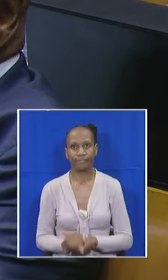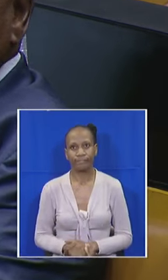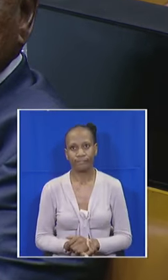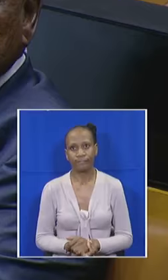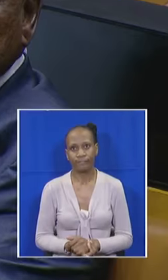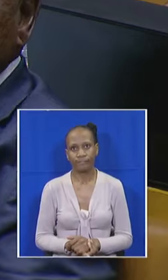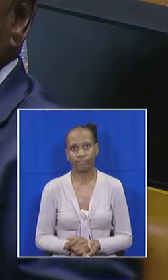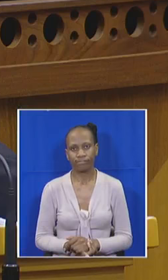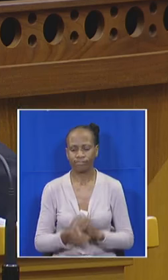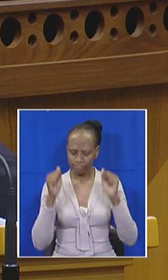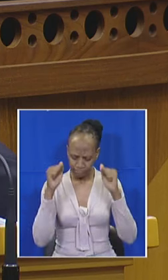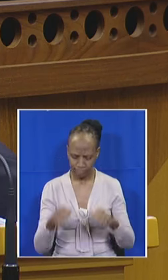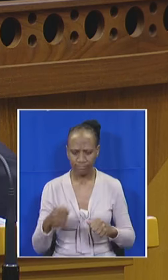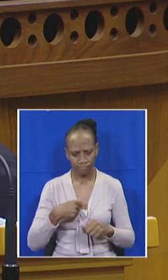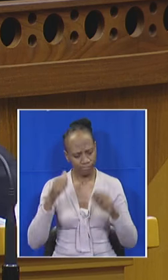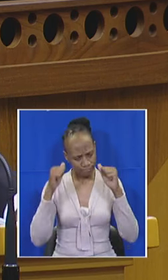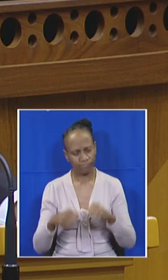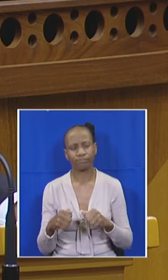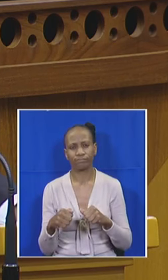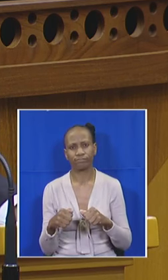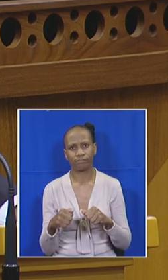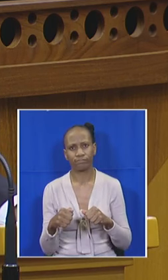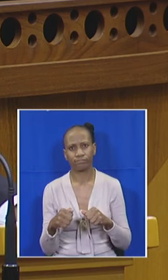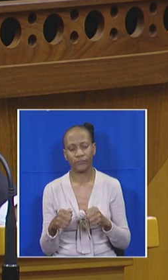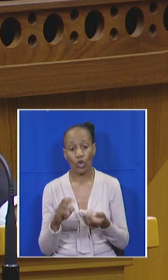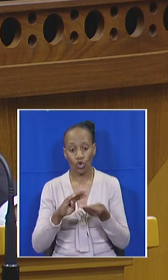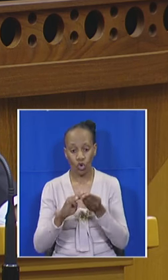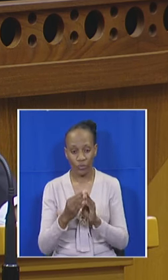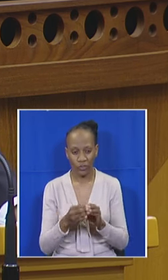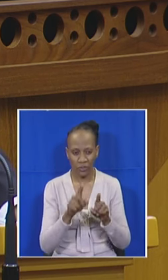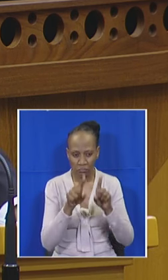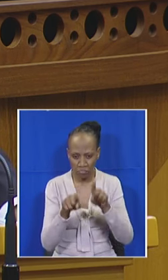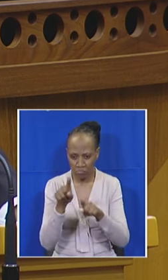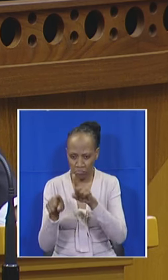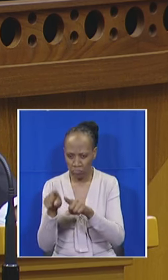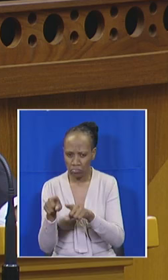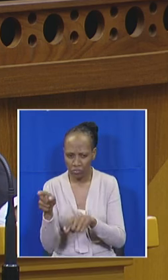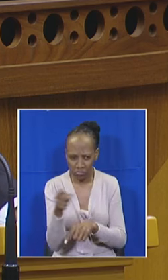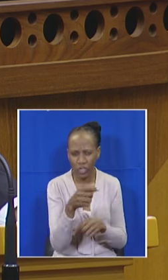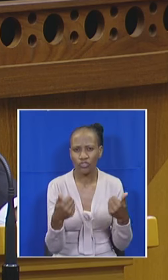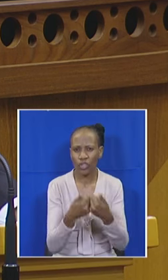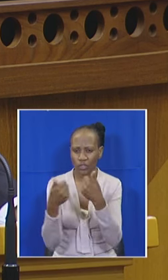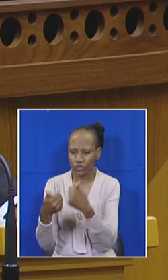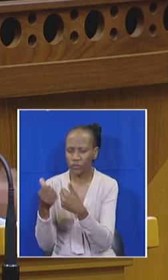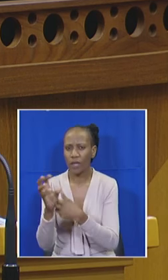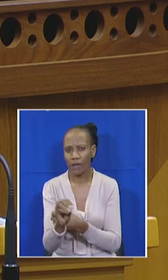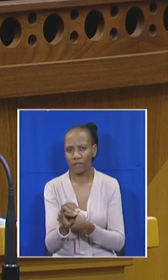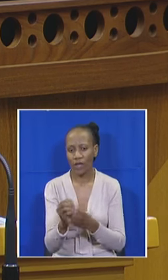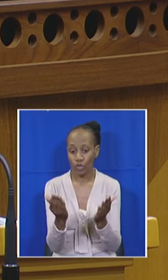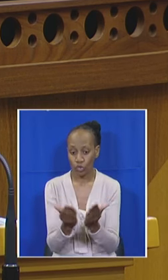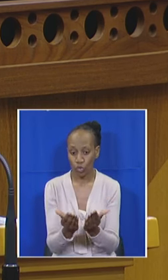We agree that some communities still face difficulties with